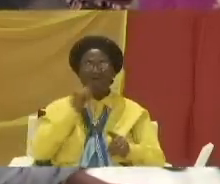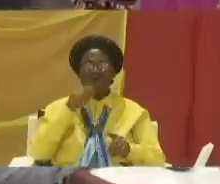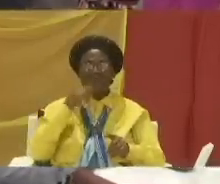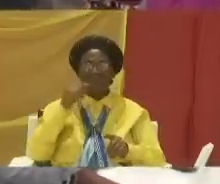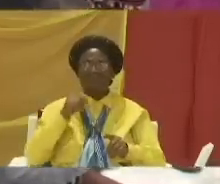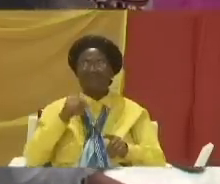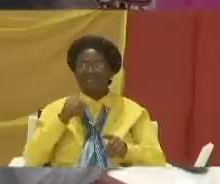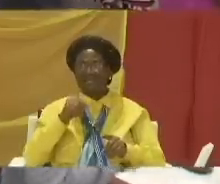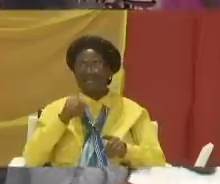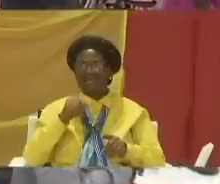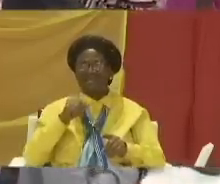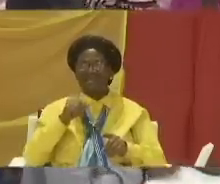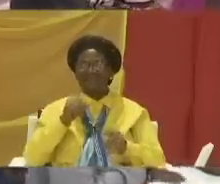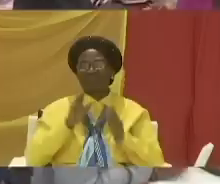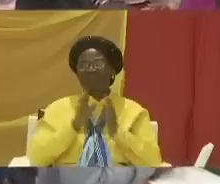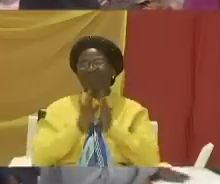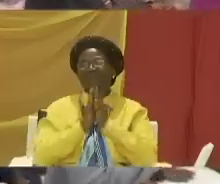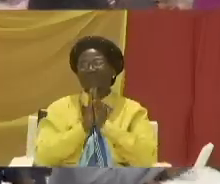Call unto me, call.